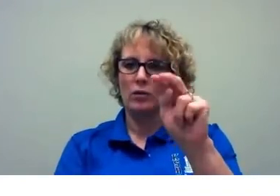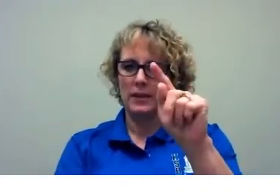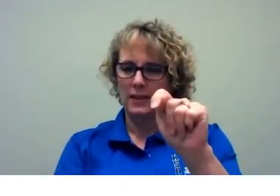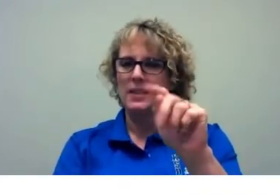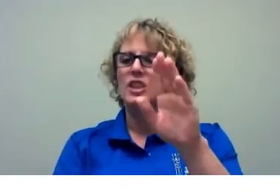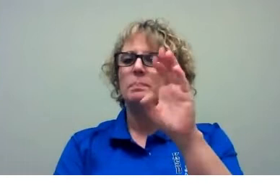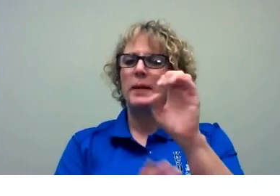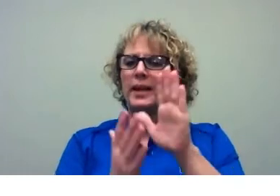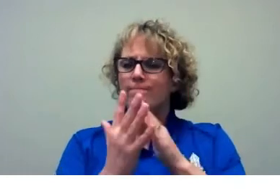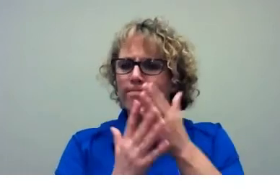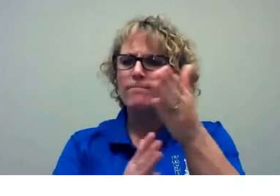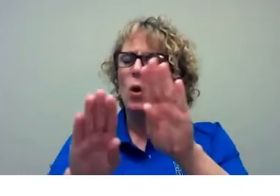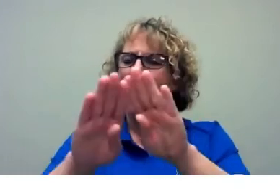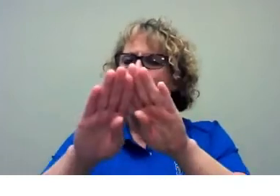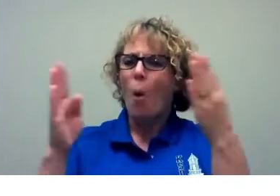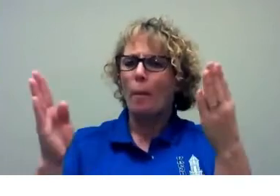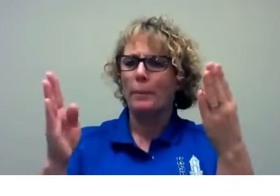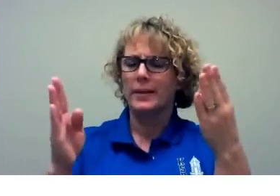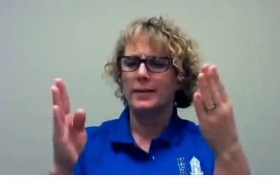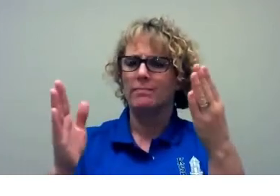T is for being transparent.